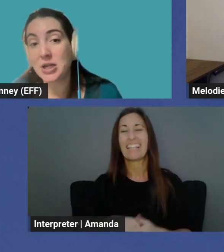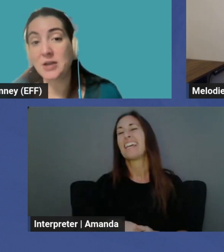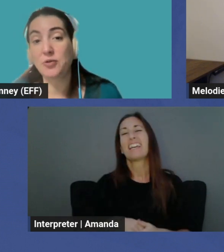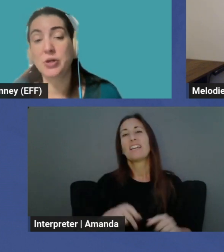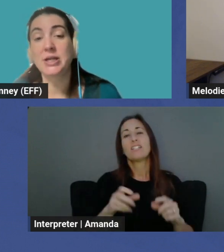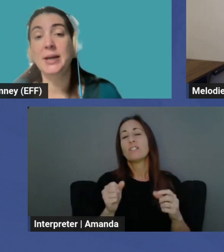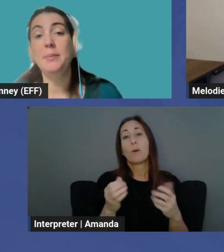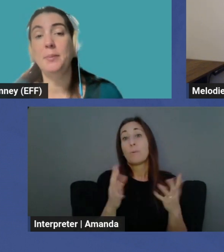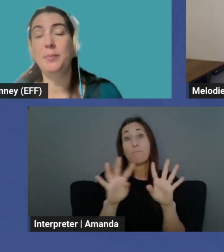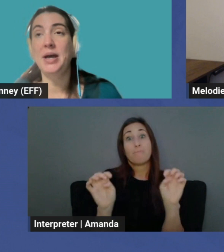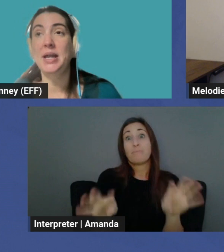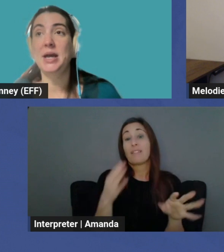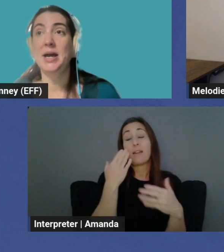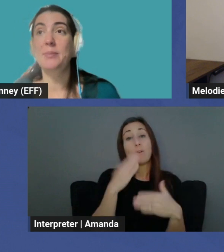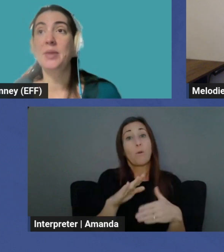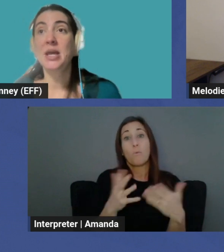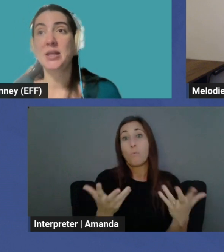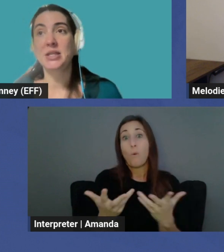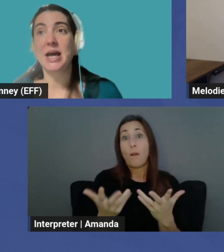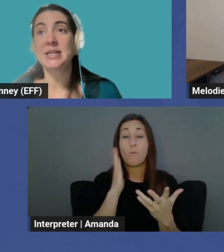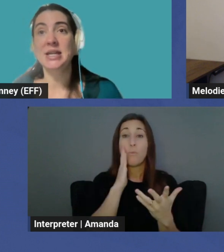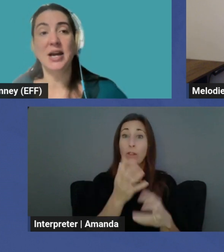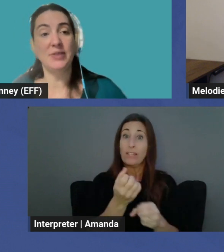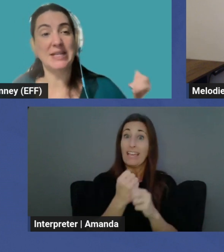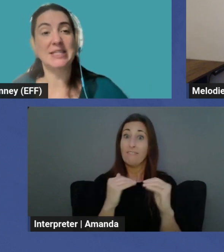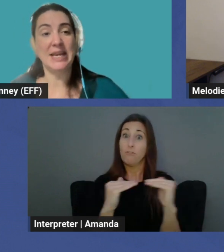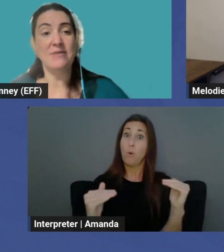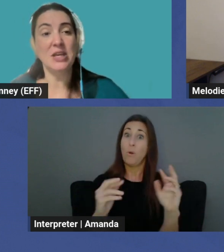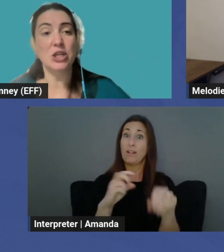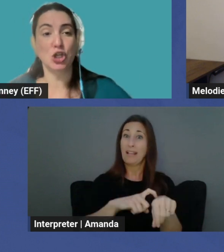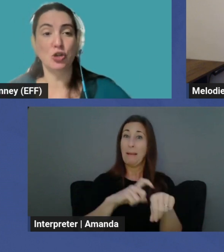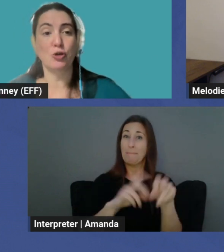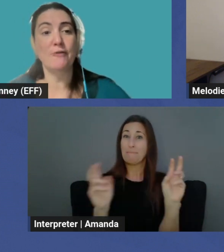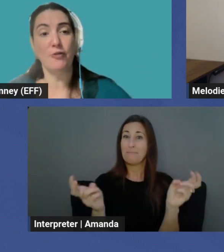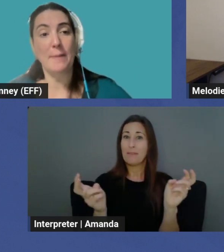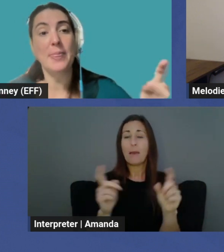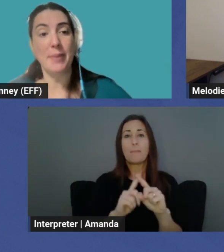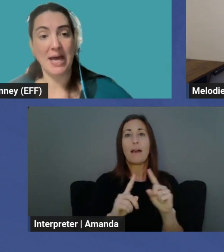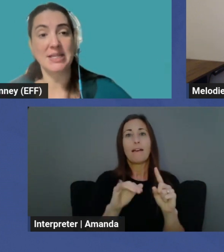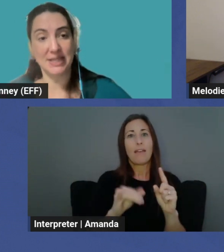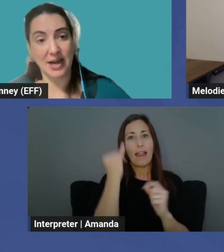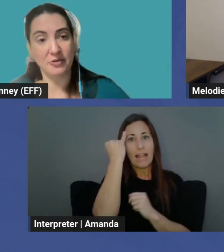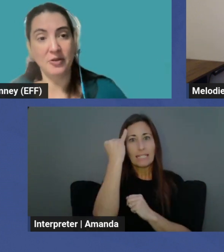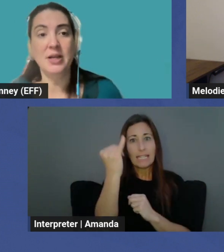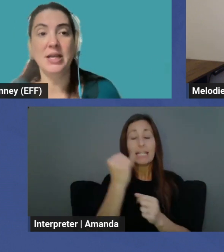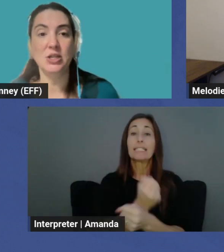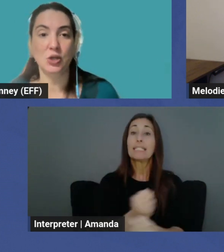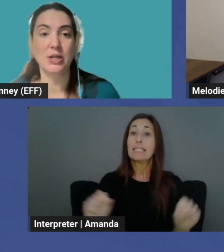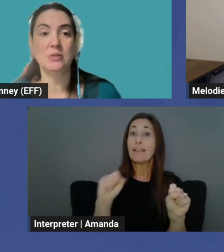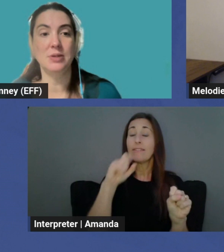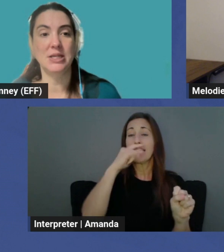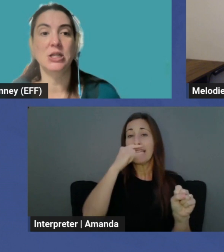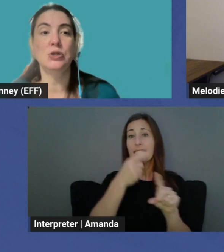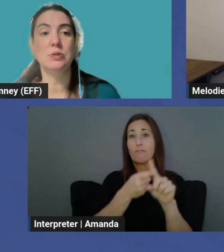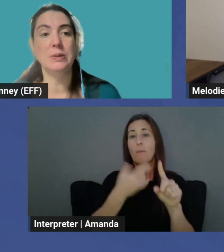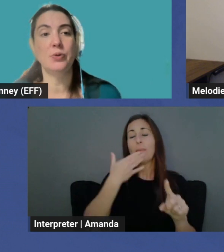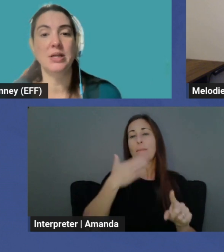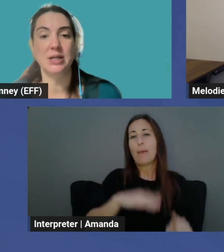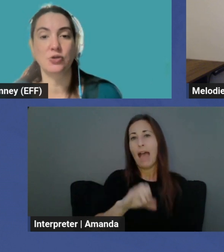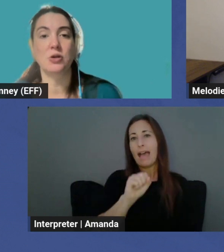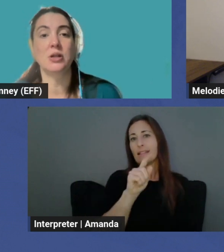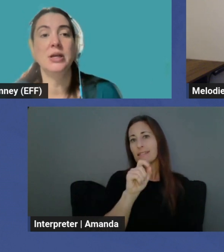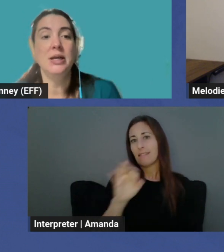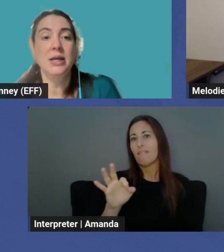what's going to get floor time, but this idea of like saving the children from the bad stuff is going to continue to be